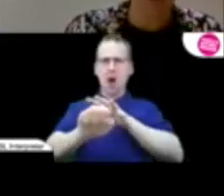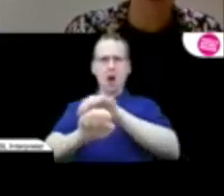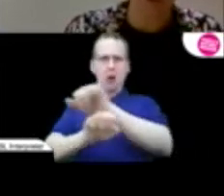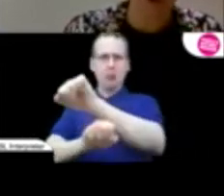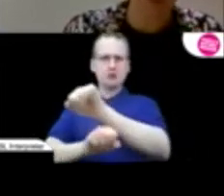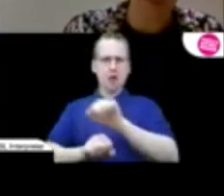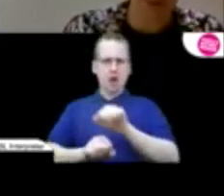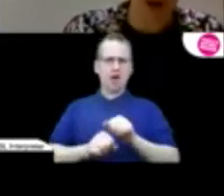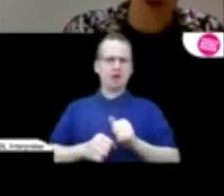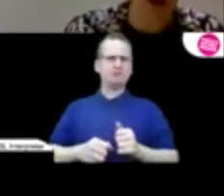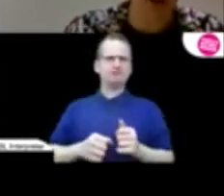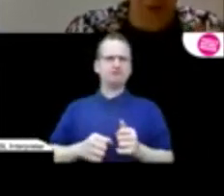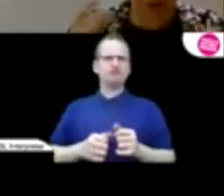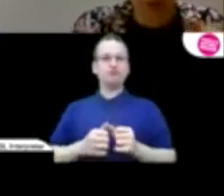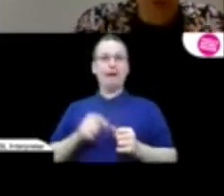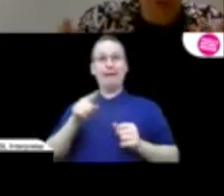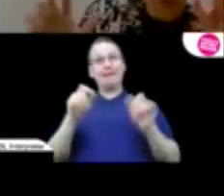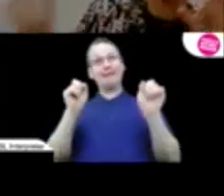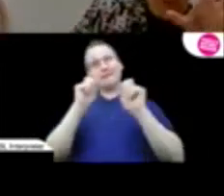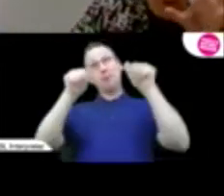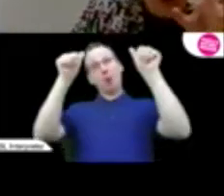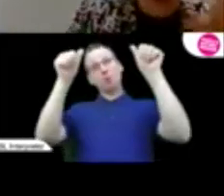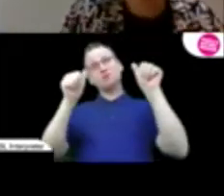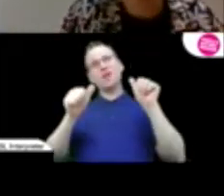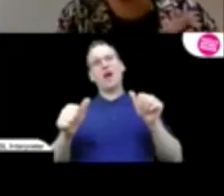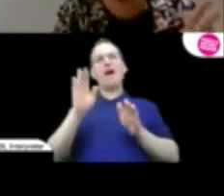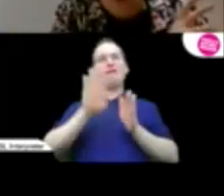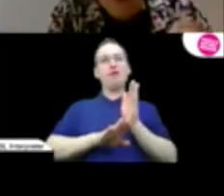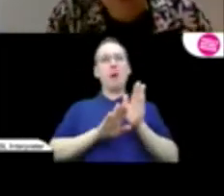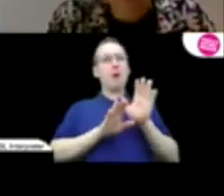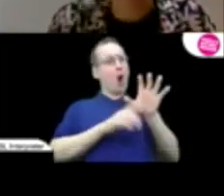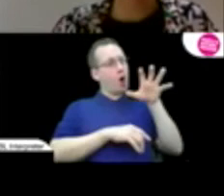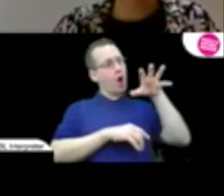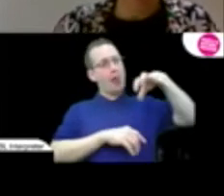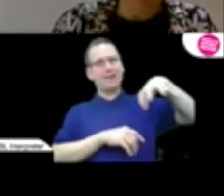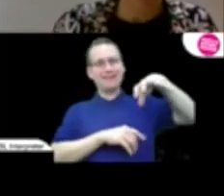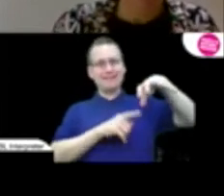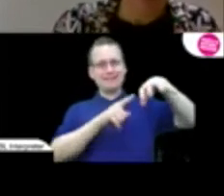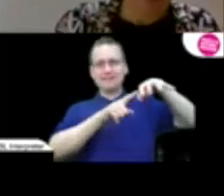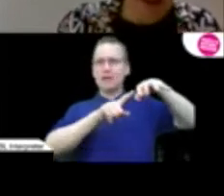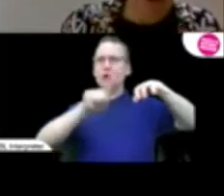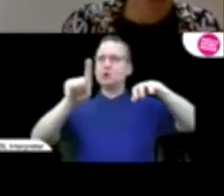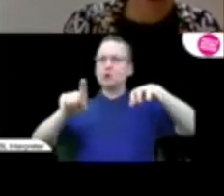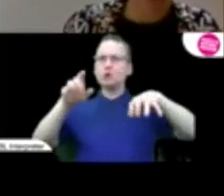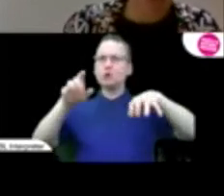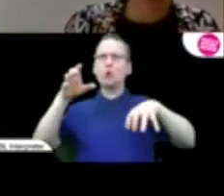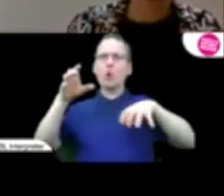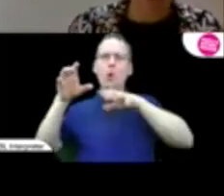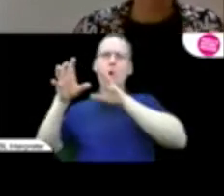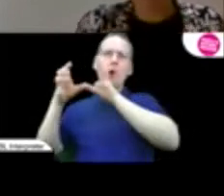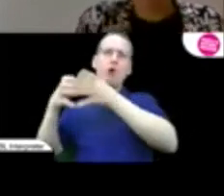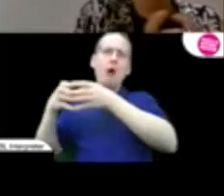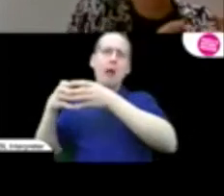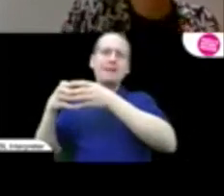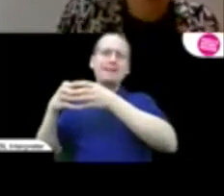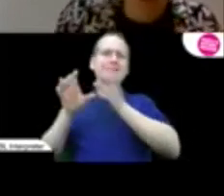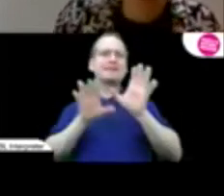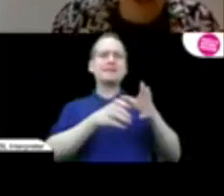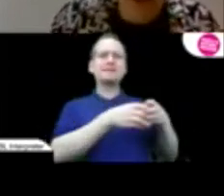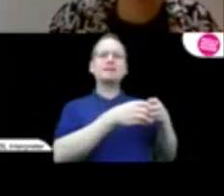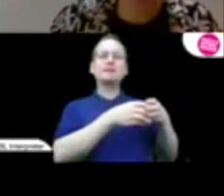poster from which says, "From the colonies to the colonies," is illustrating a vision